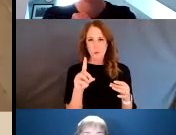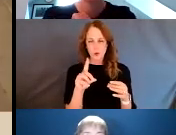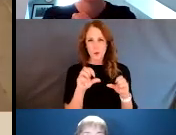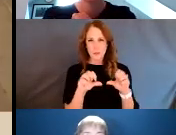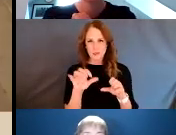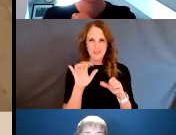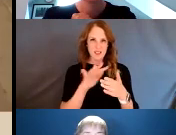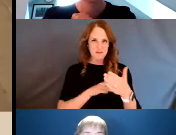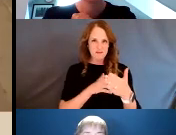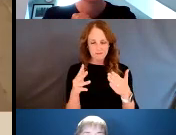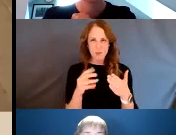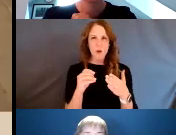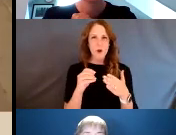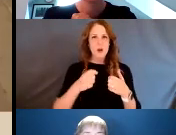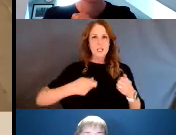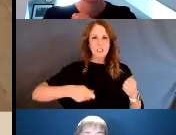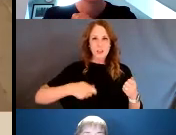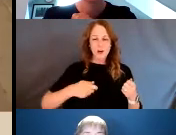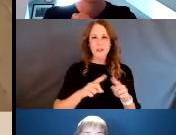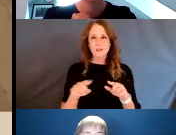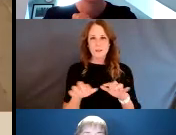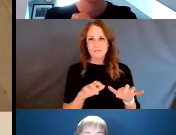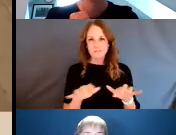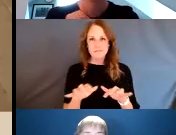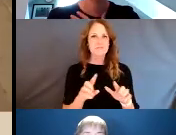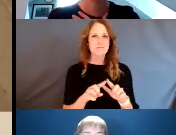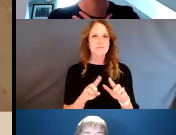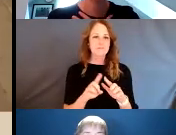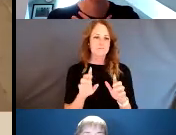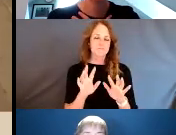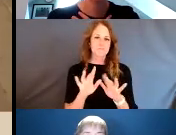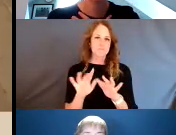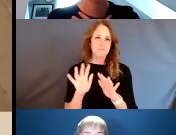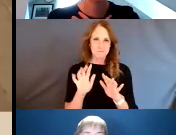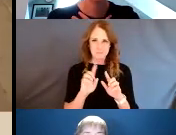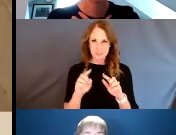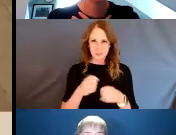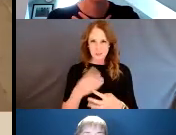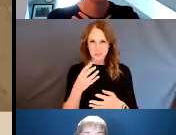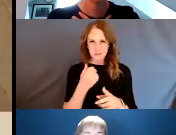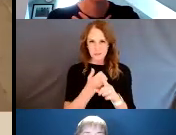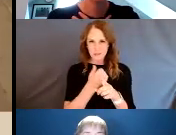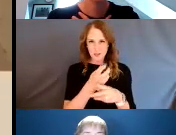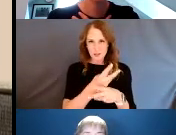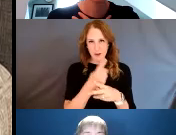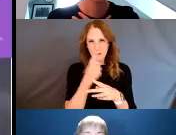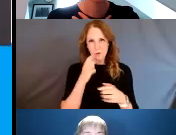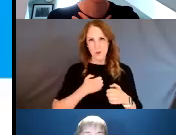an instrument. Yeah, these are all really great examples of emotional self-care. Back to you,